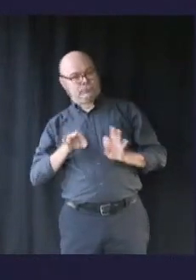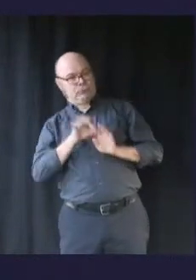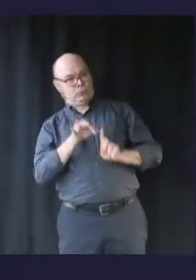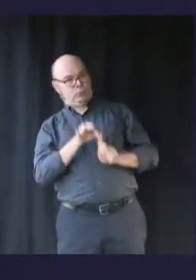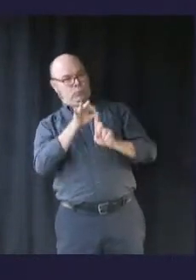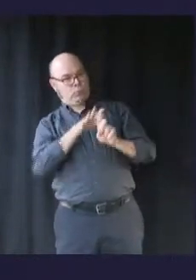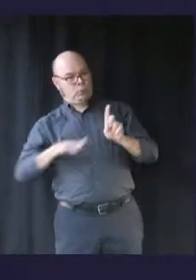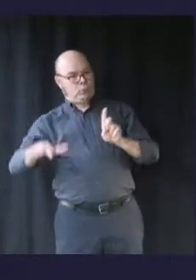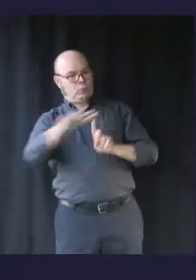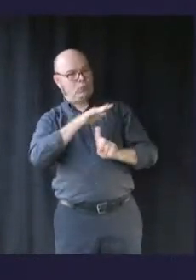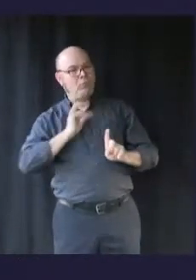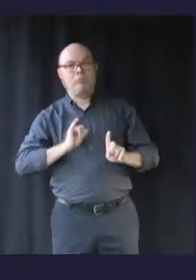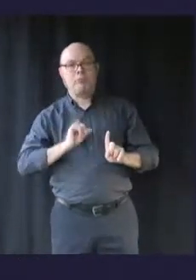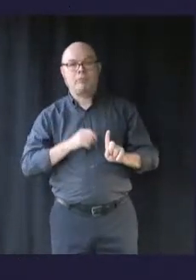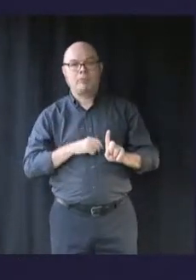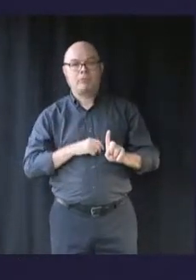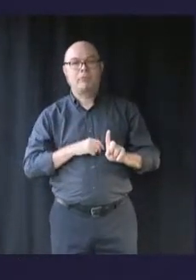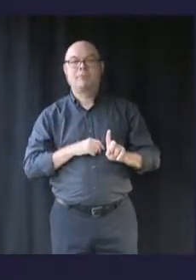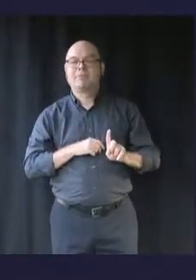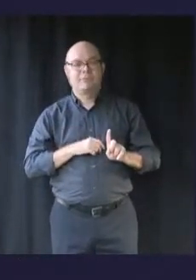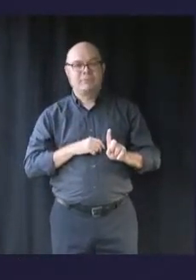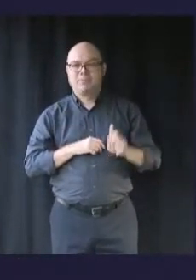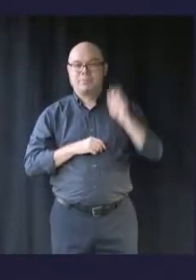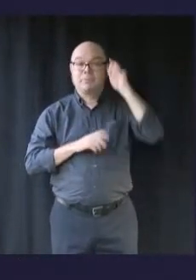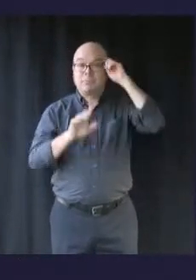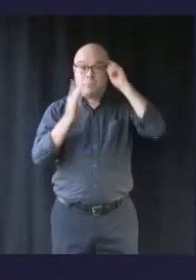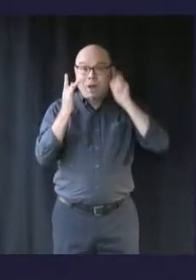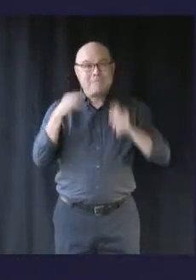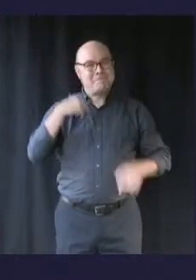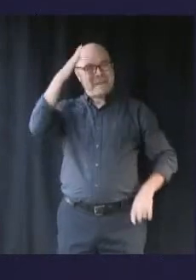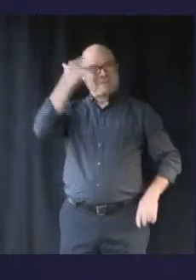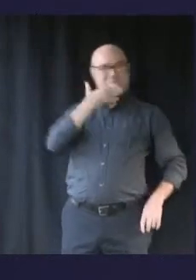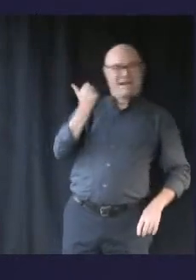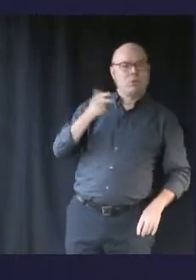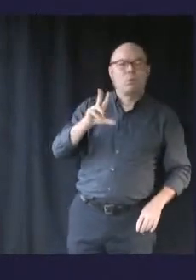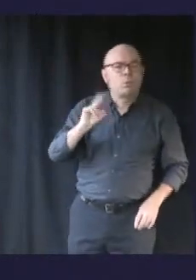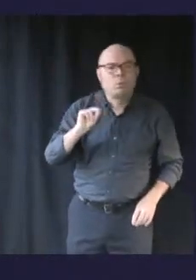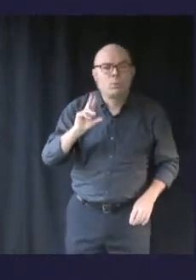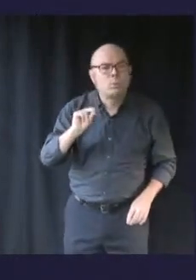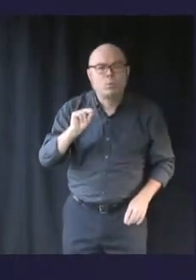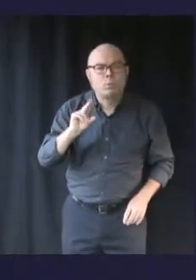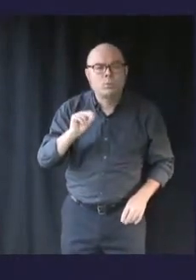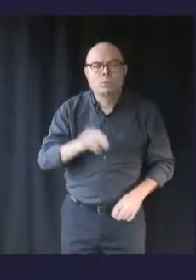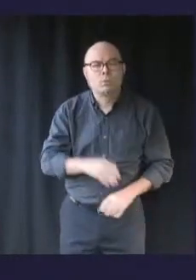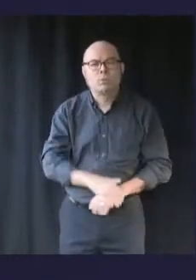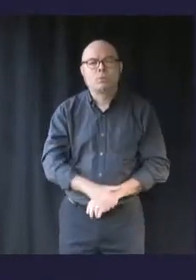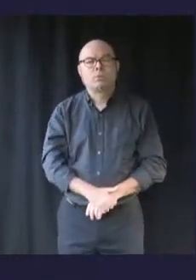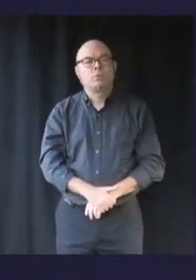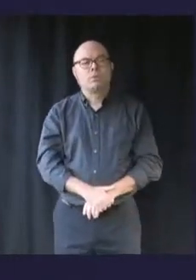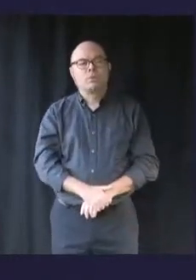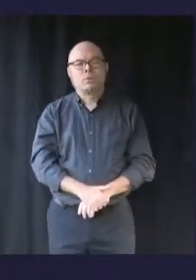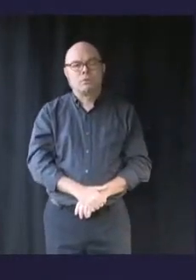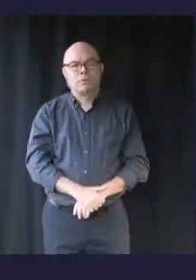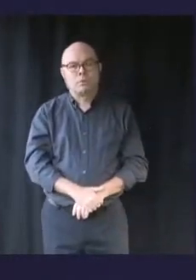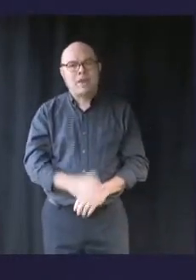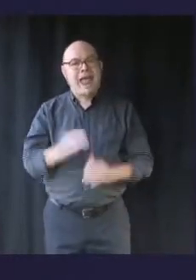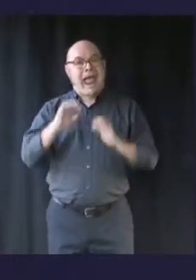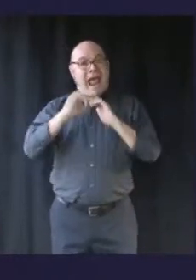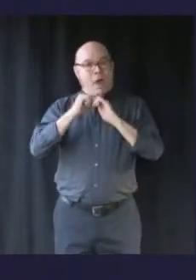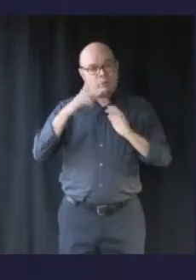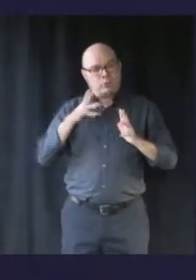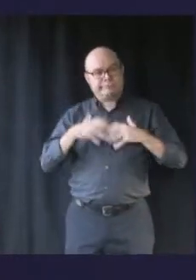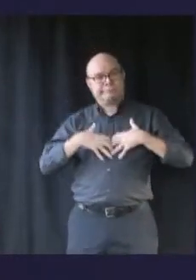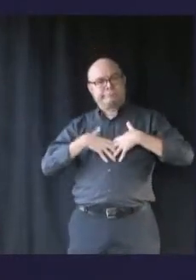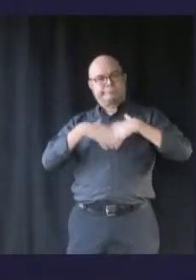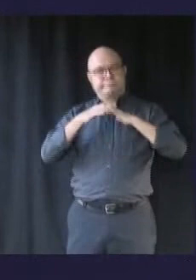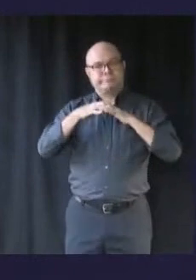not because we're inherently better, because the basis upon which we're organized. Virtually every